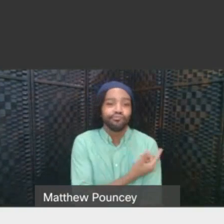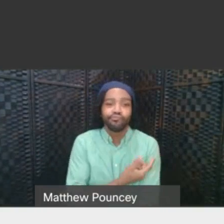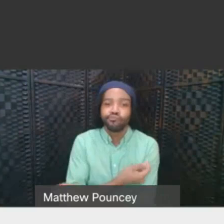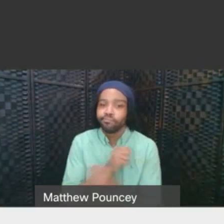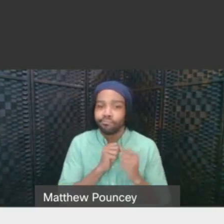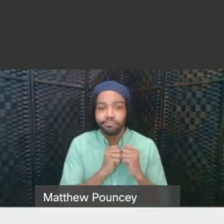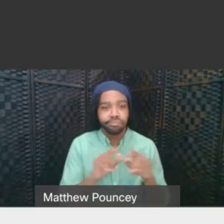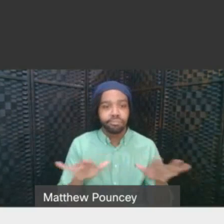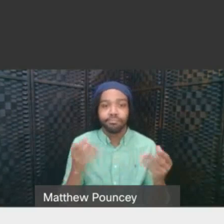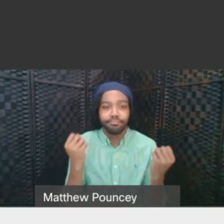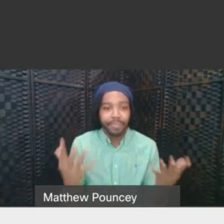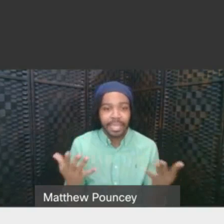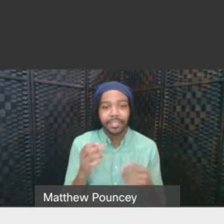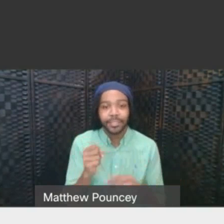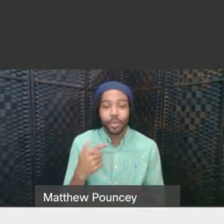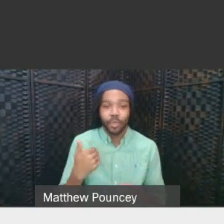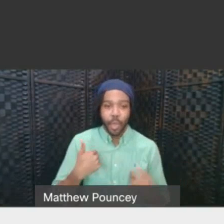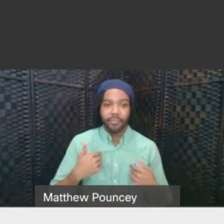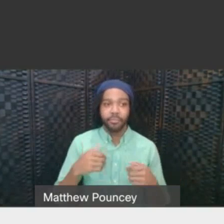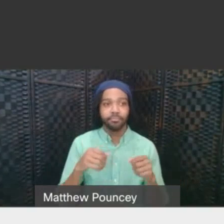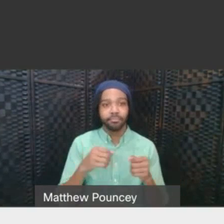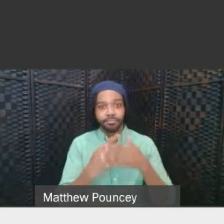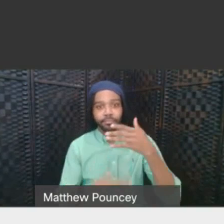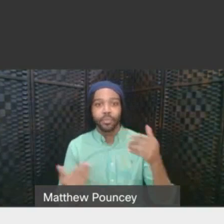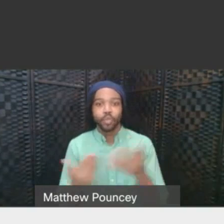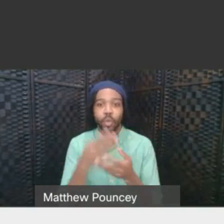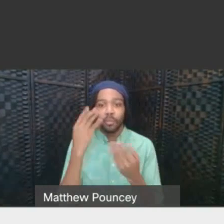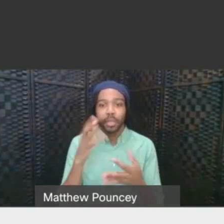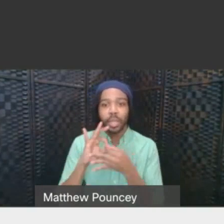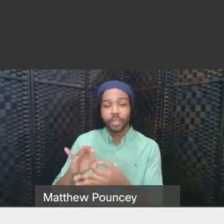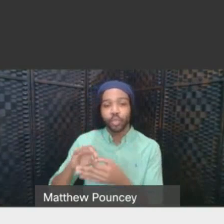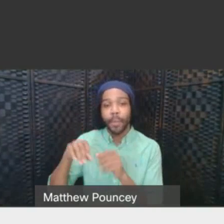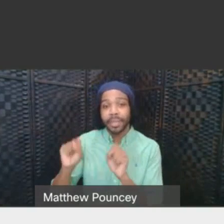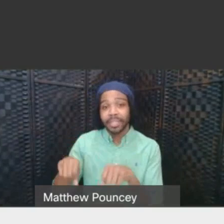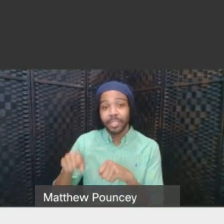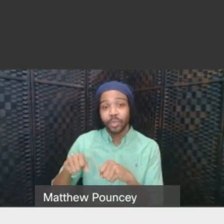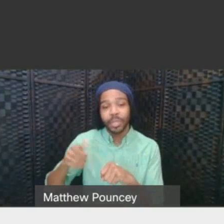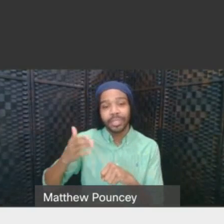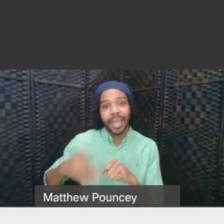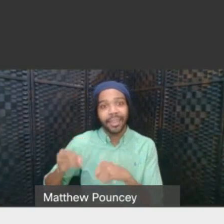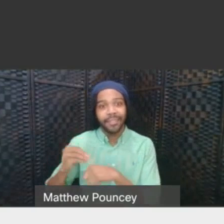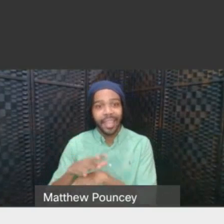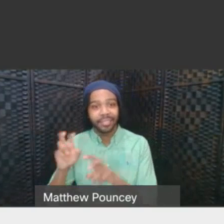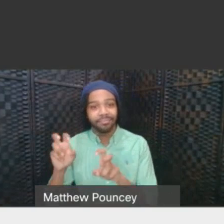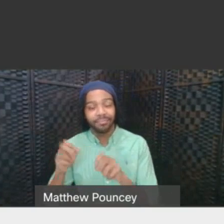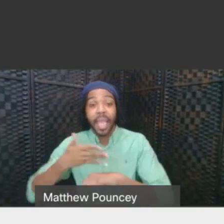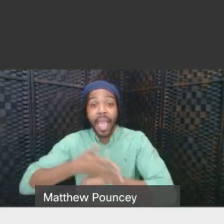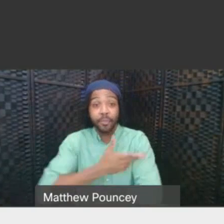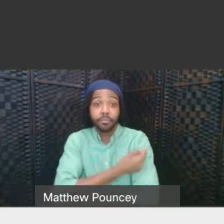out there about potential side effects, about potential side effects based on your